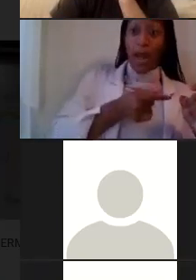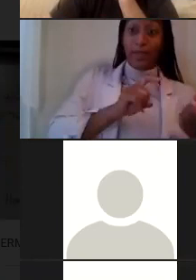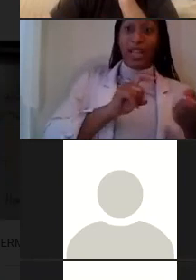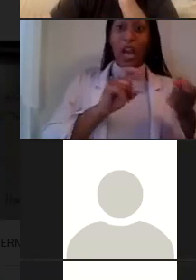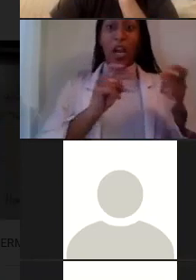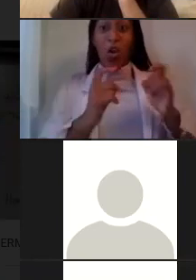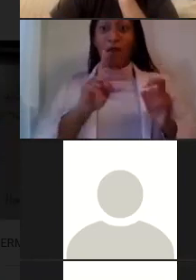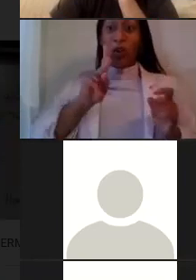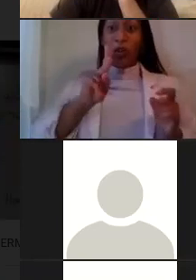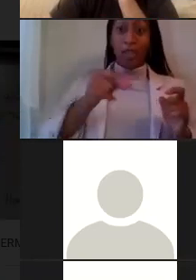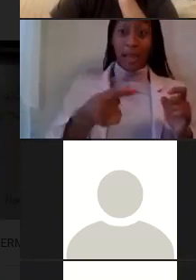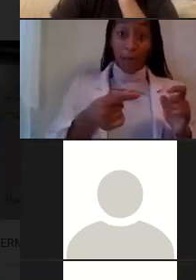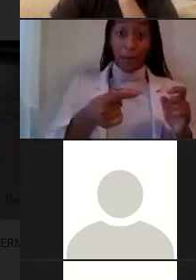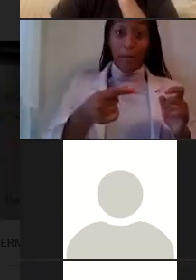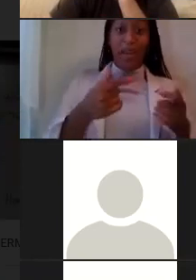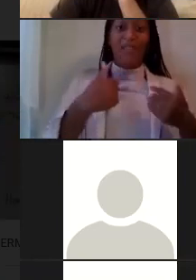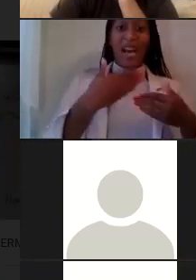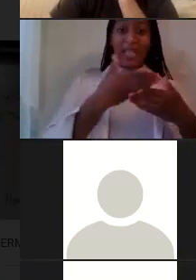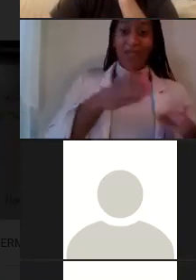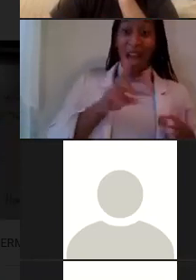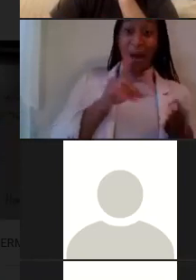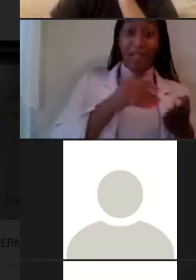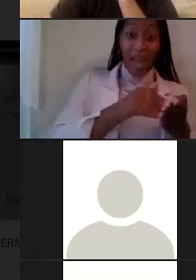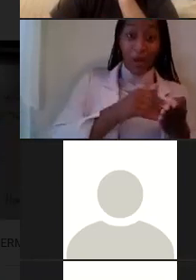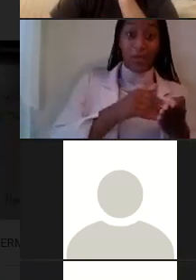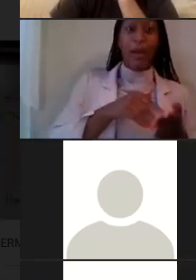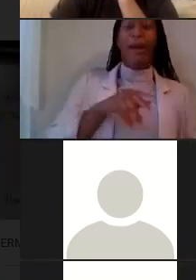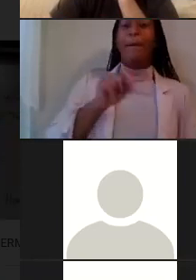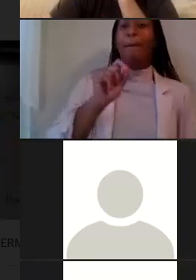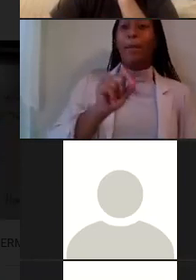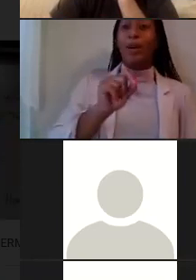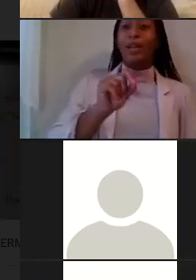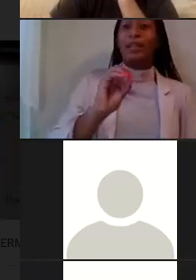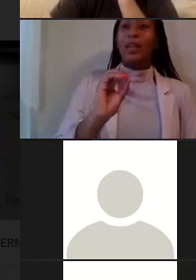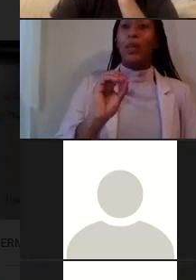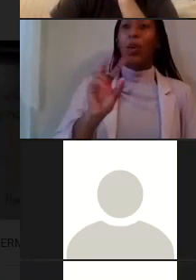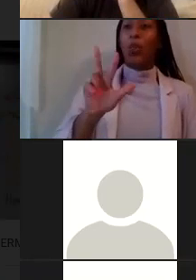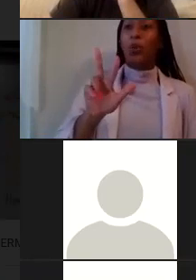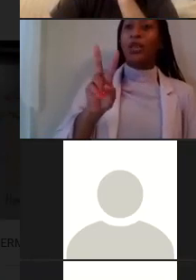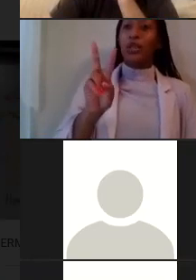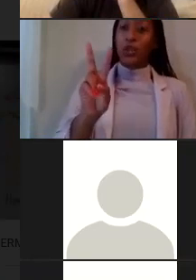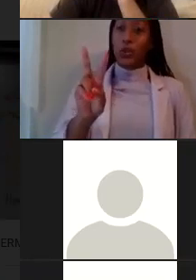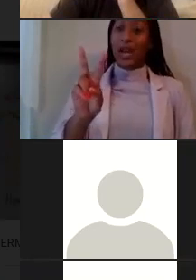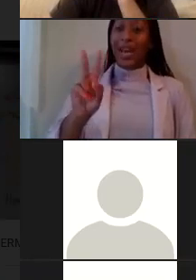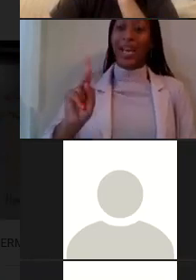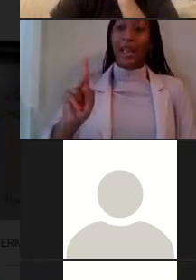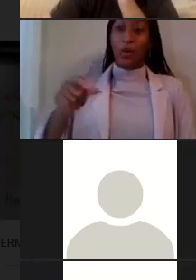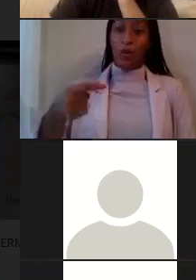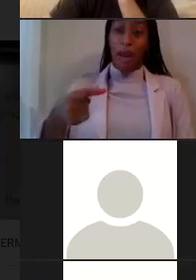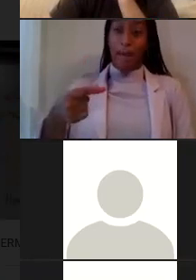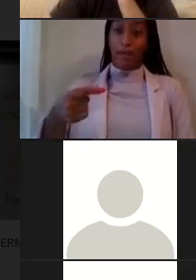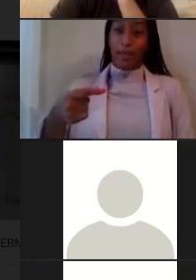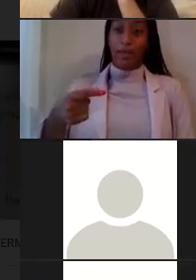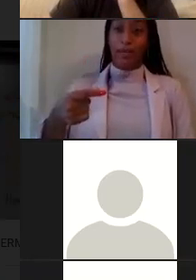then I get 0.032 kilograms. Okay. My temperature difference, 20